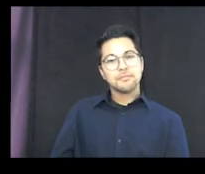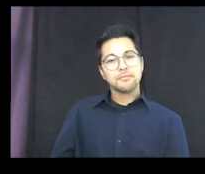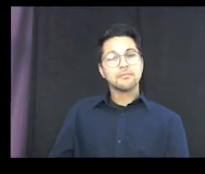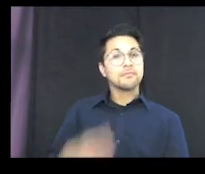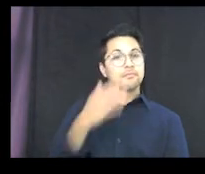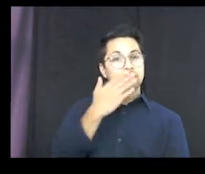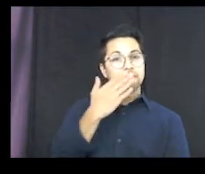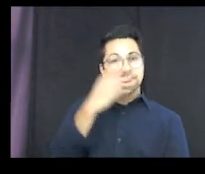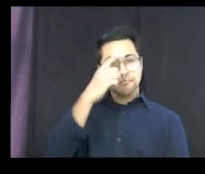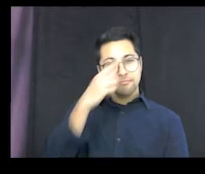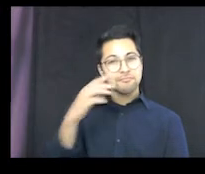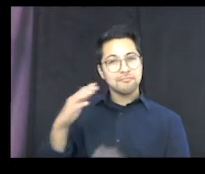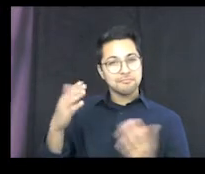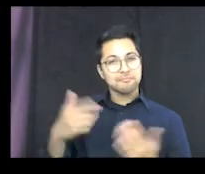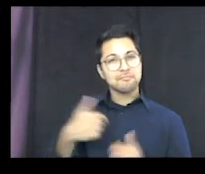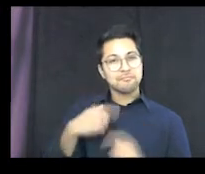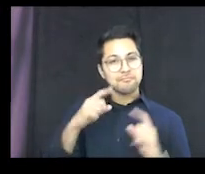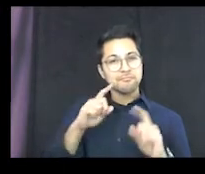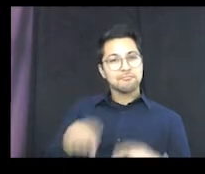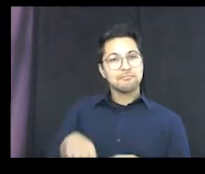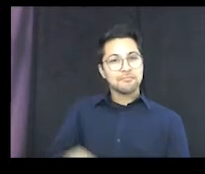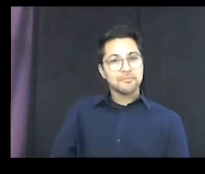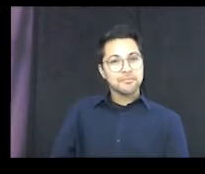thank you for having me.